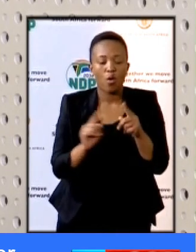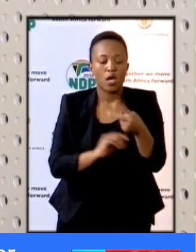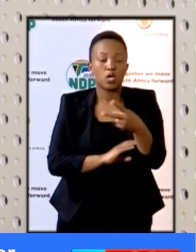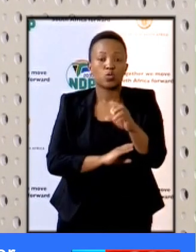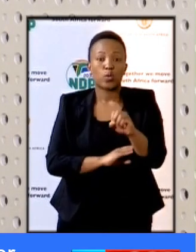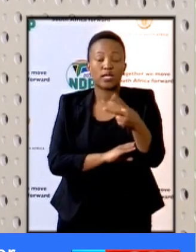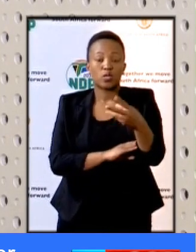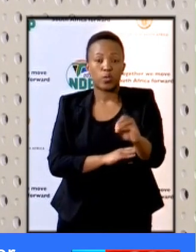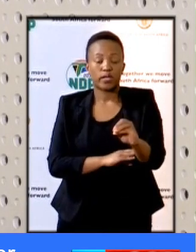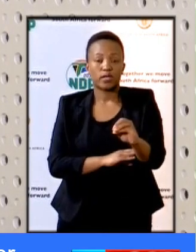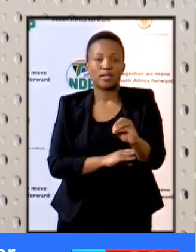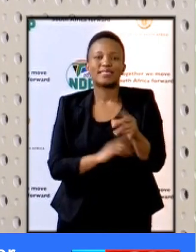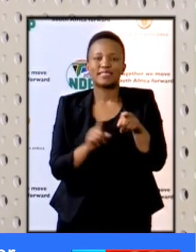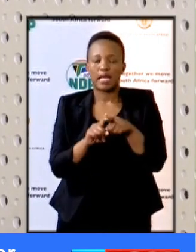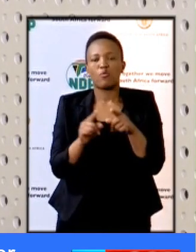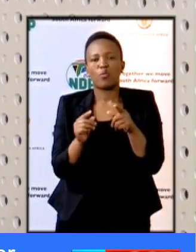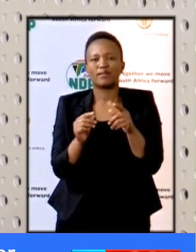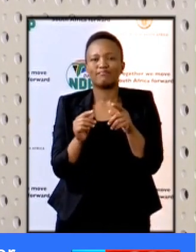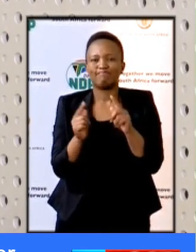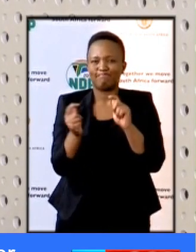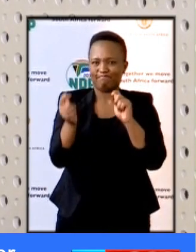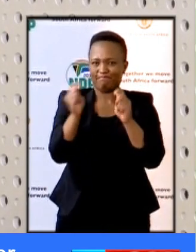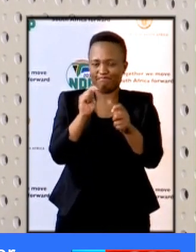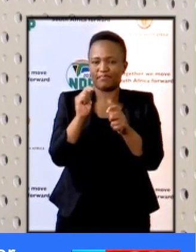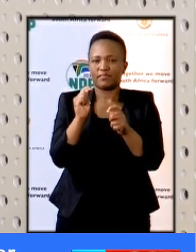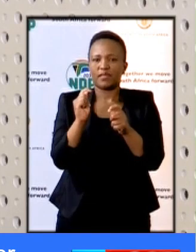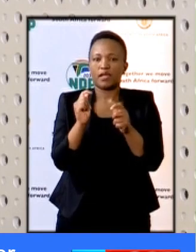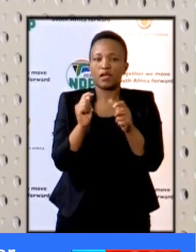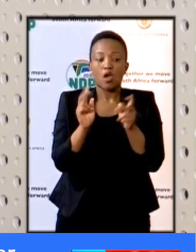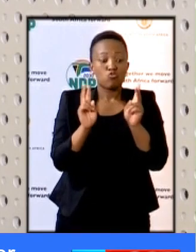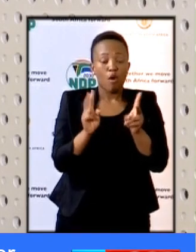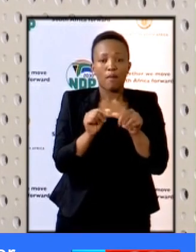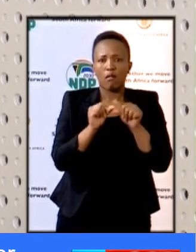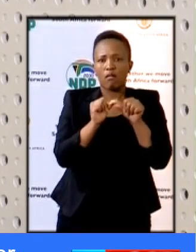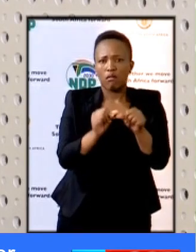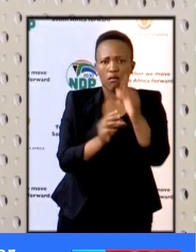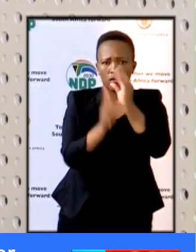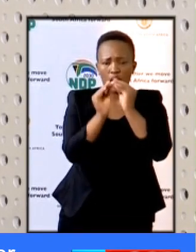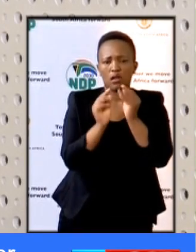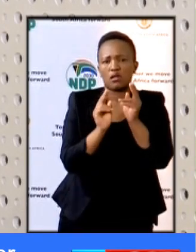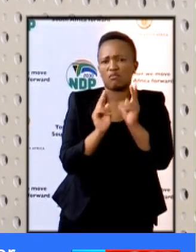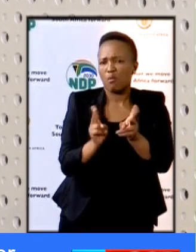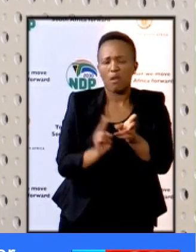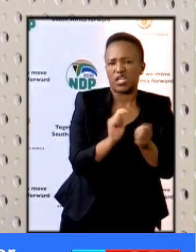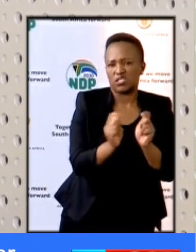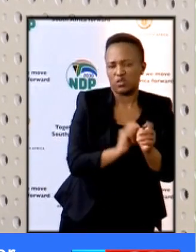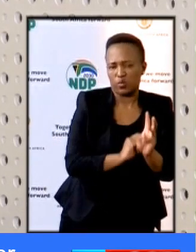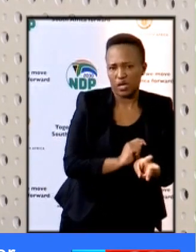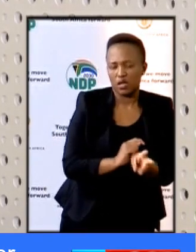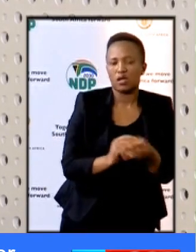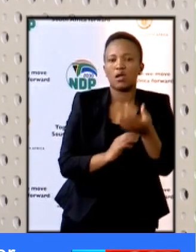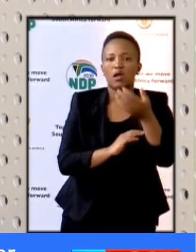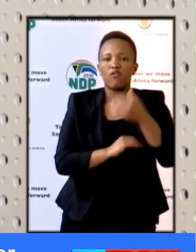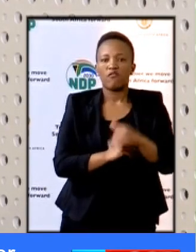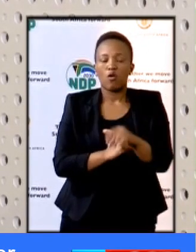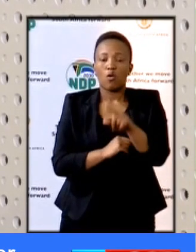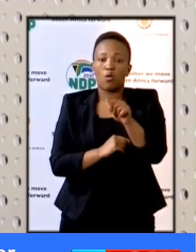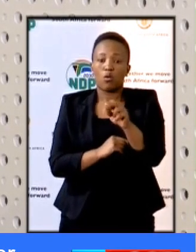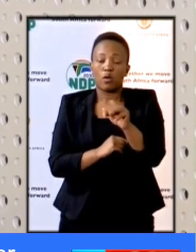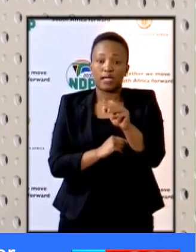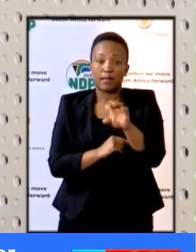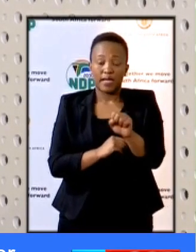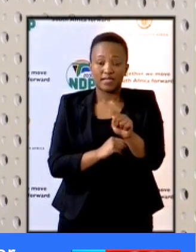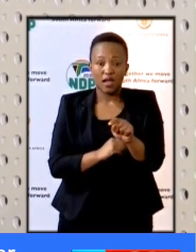will also be restructured in line with the continuity of the semester and full year